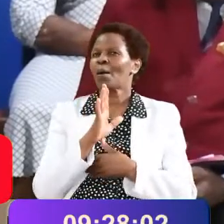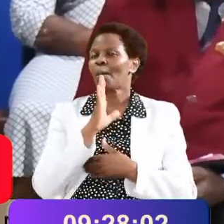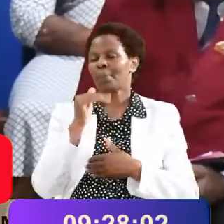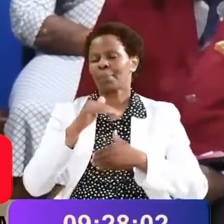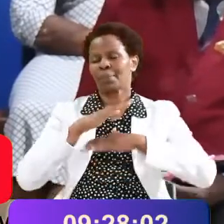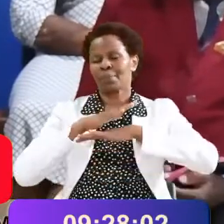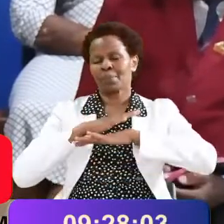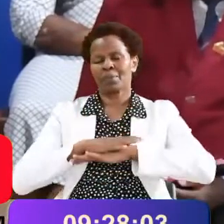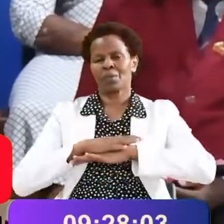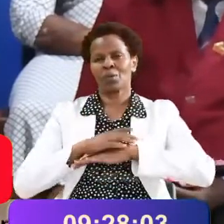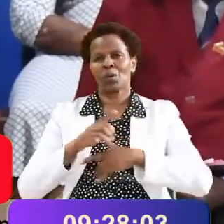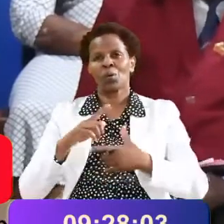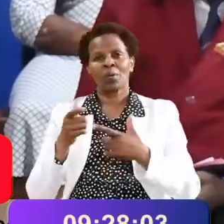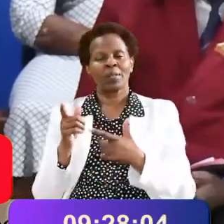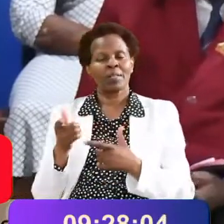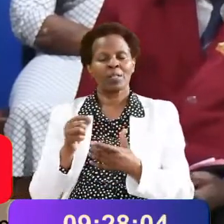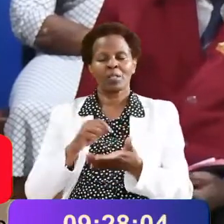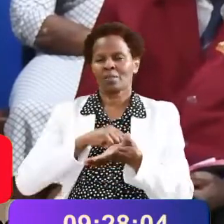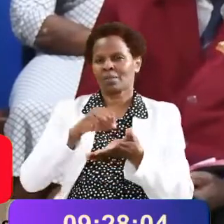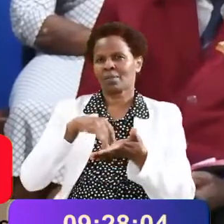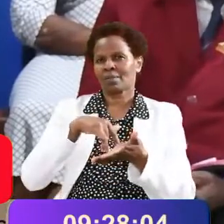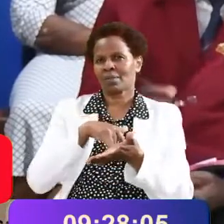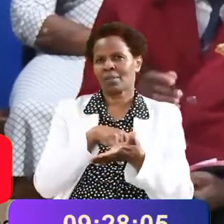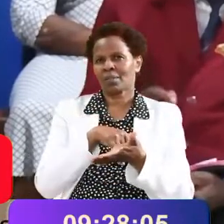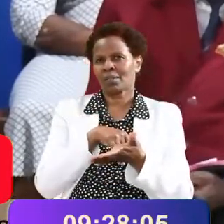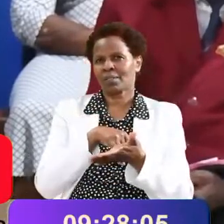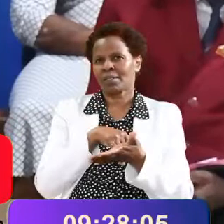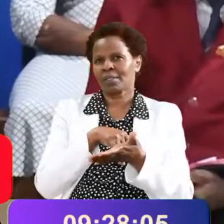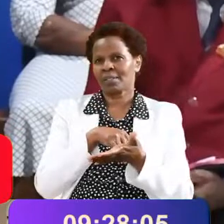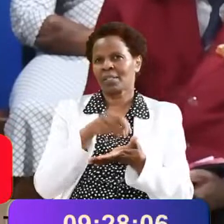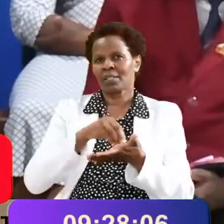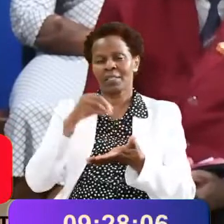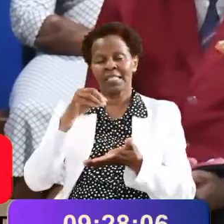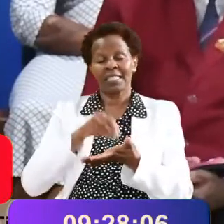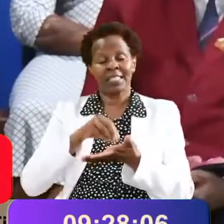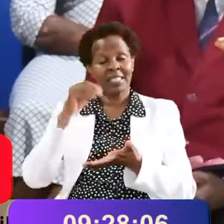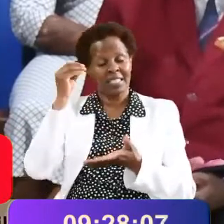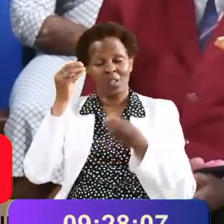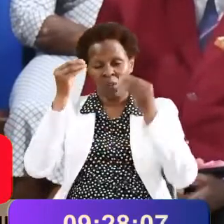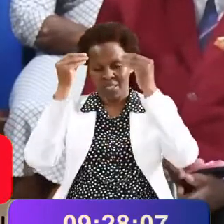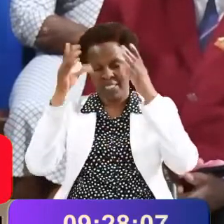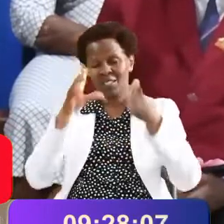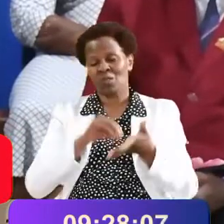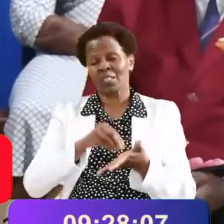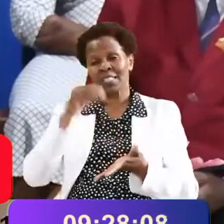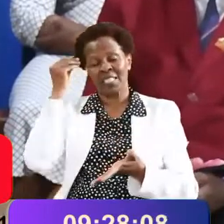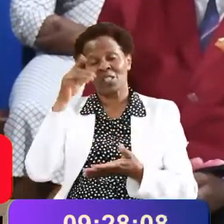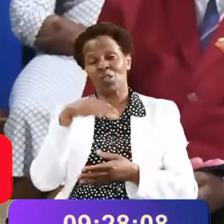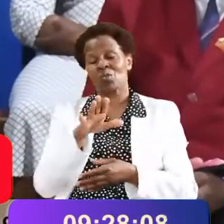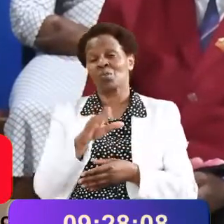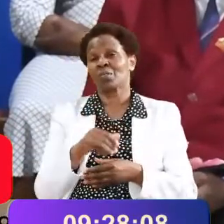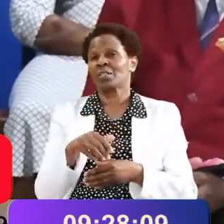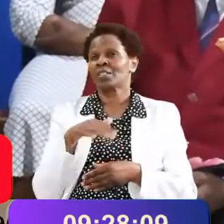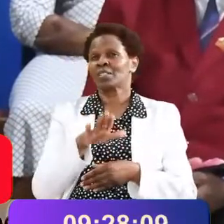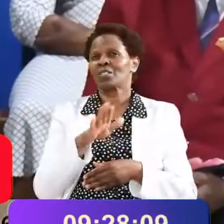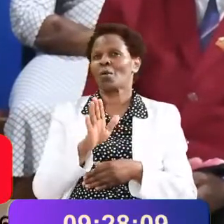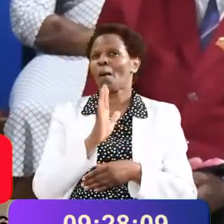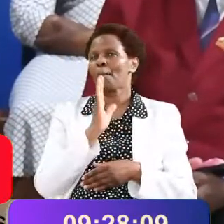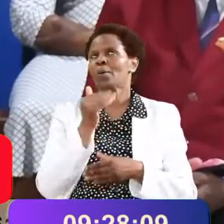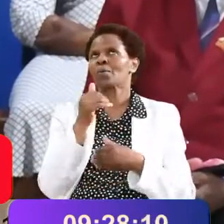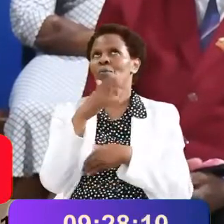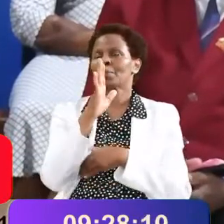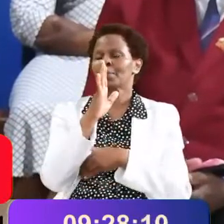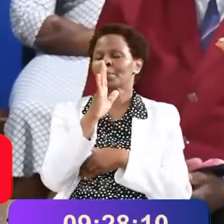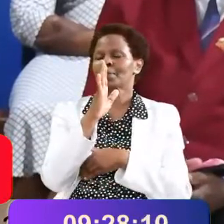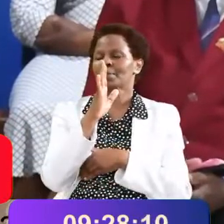he is writing now to Timothy and saying, learn yourself, teach yourself or train yourself to be godly, he says, I have also learned